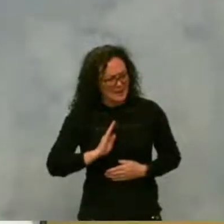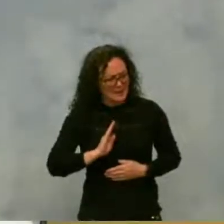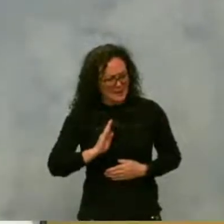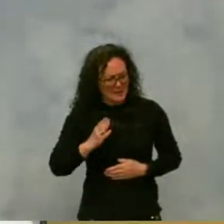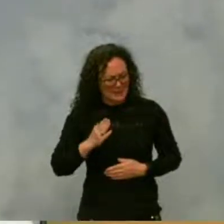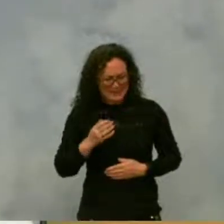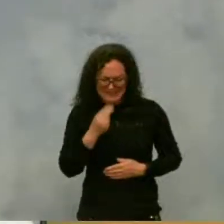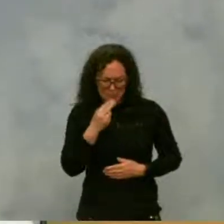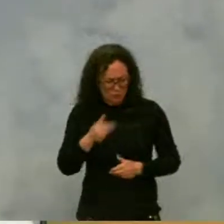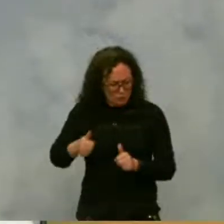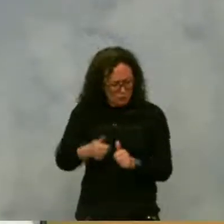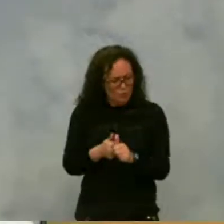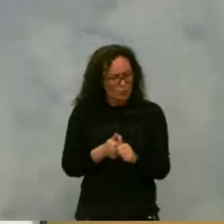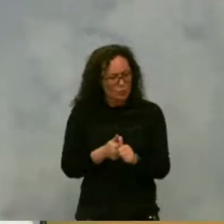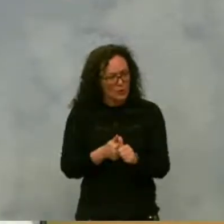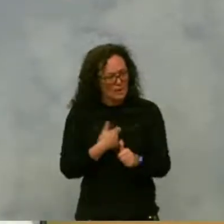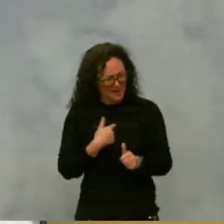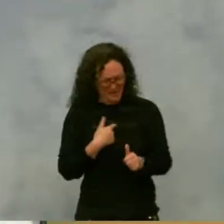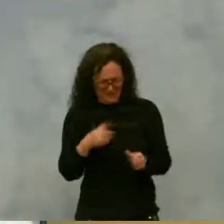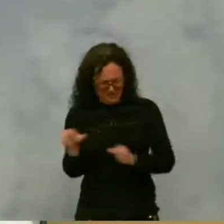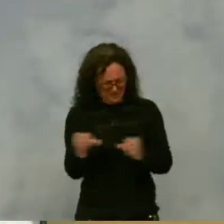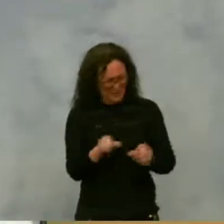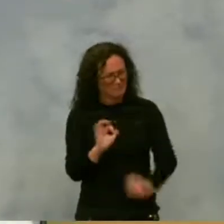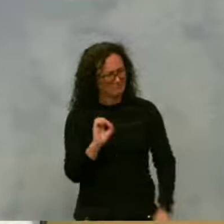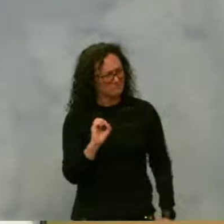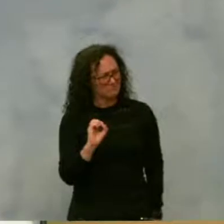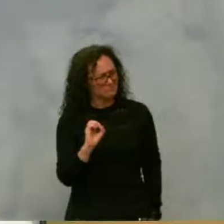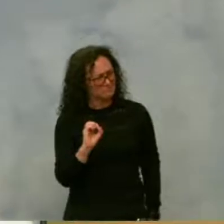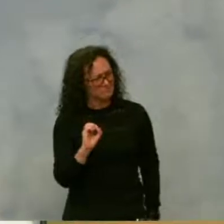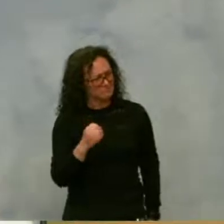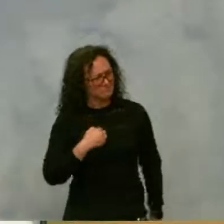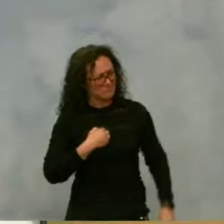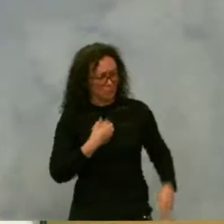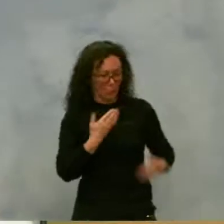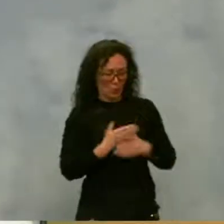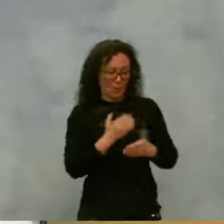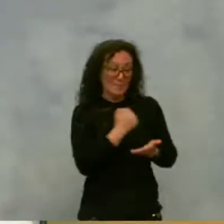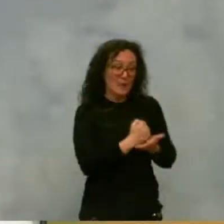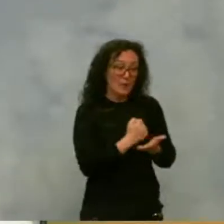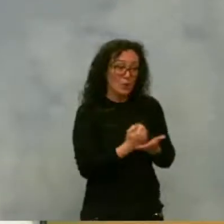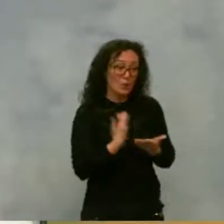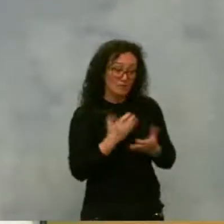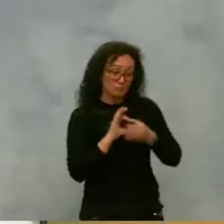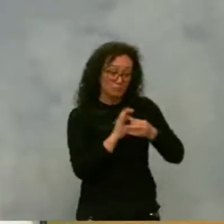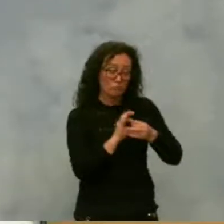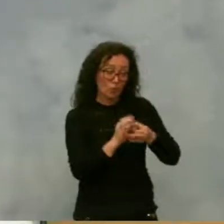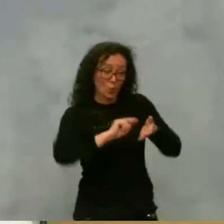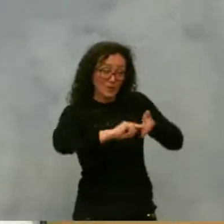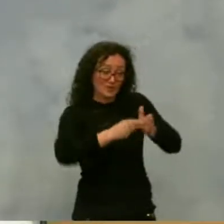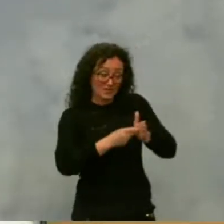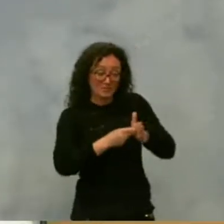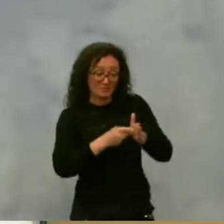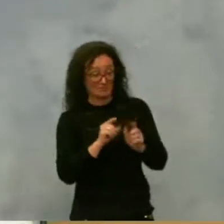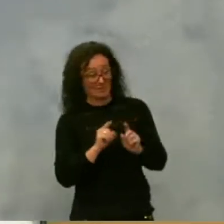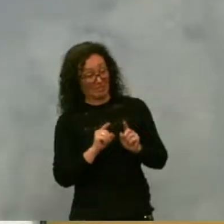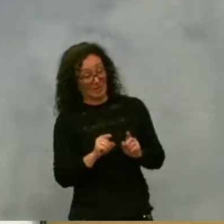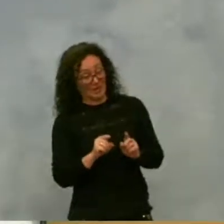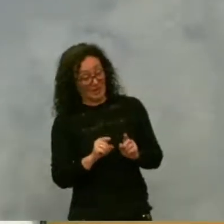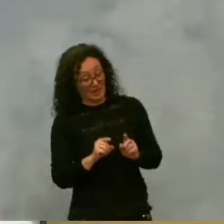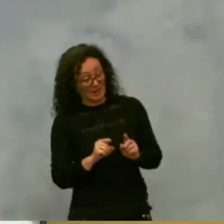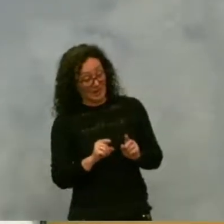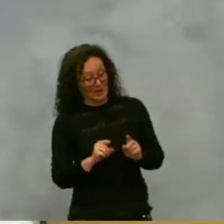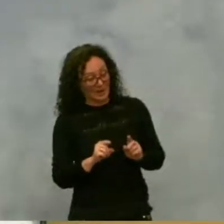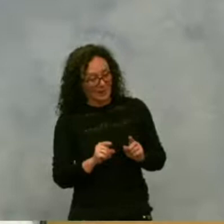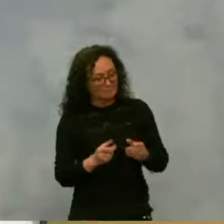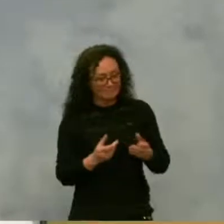and we manage to recruit 0. Where I work in the bank, we've got a relationship with an organisation that helps to, prepare